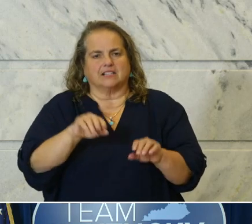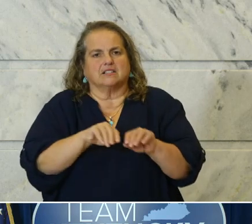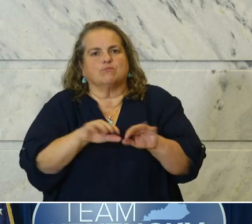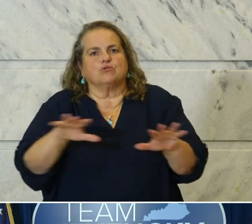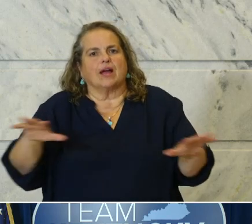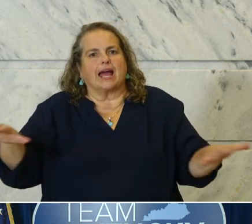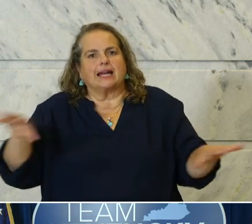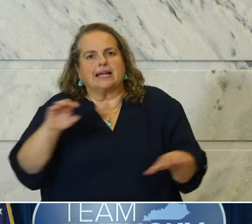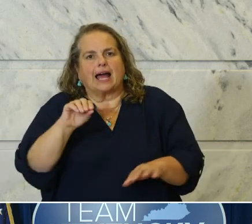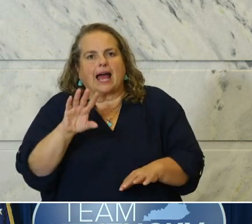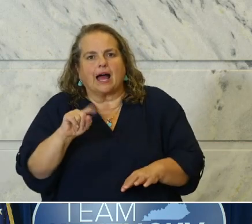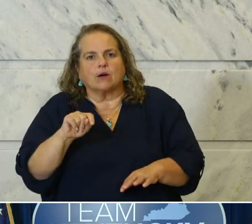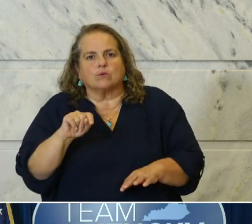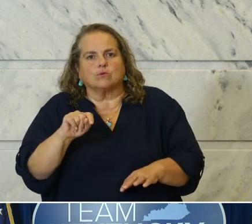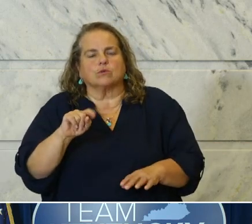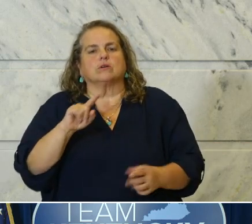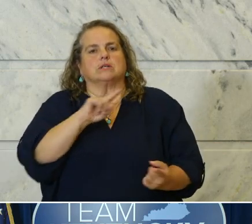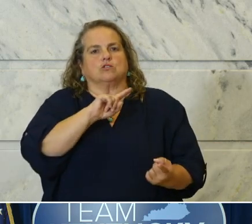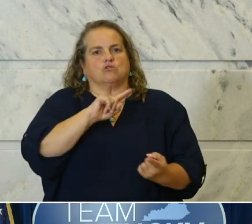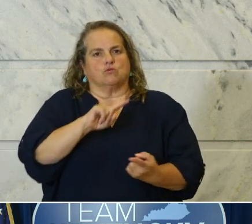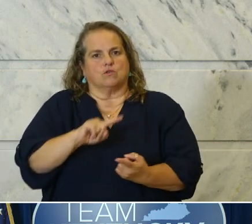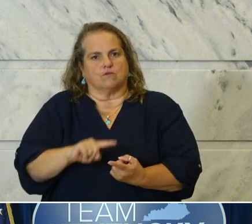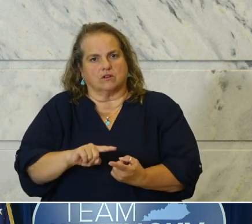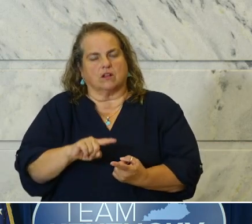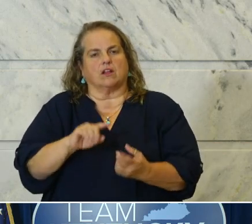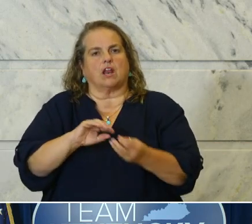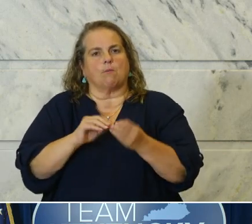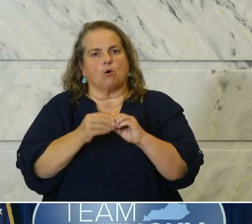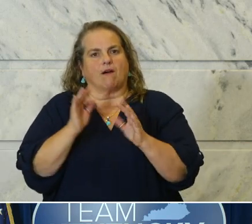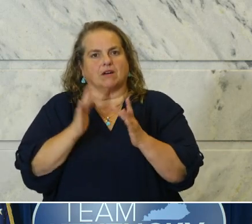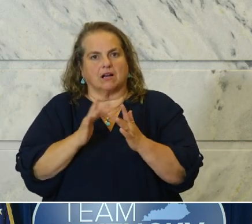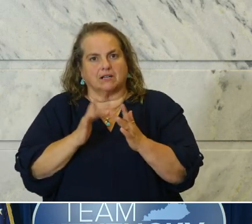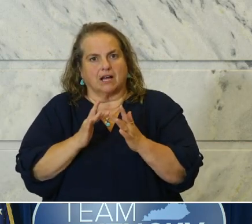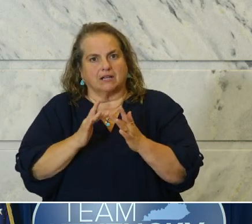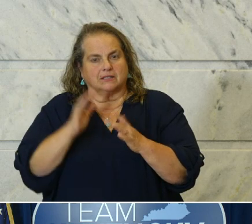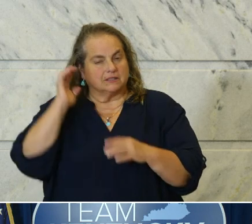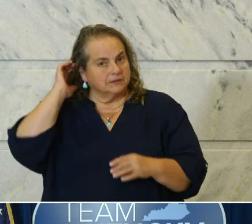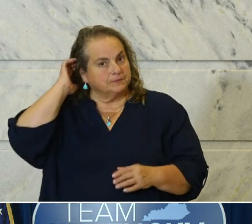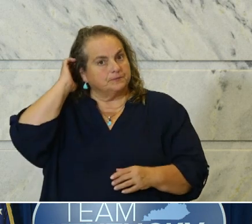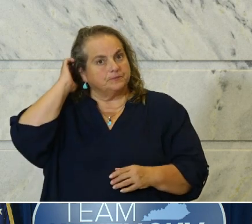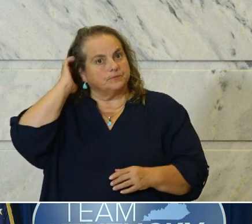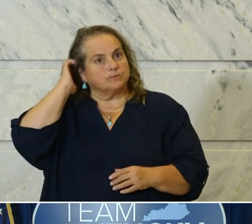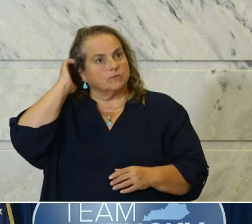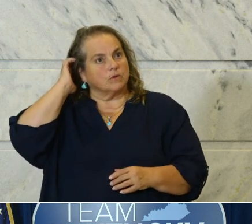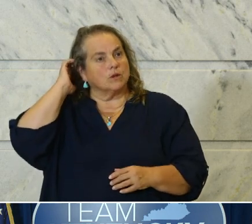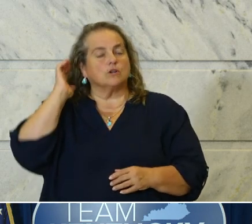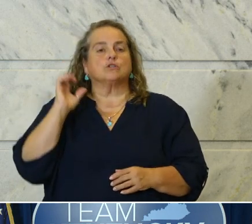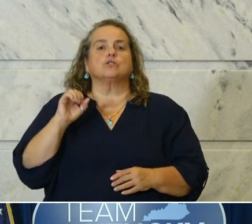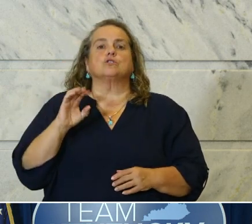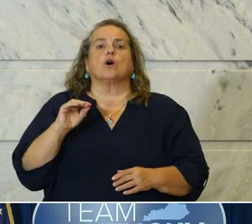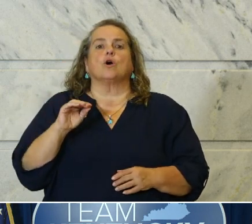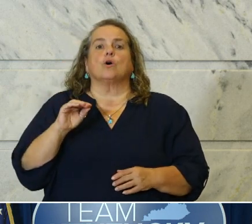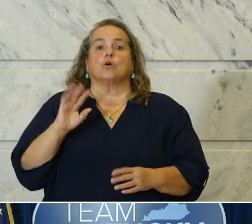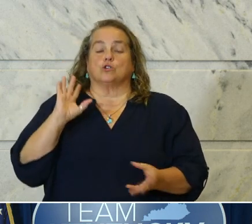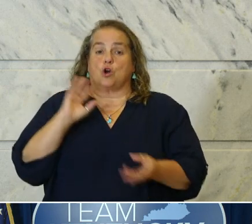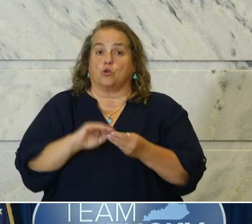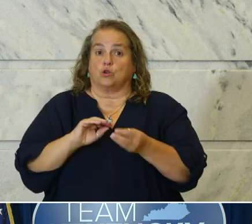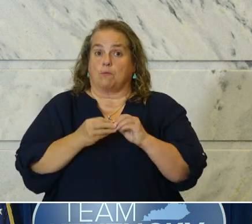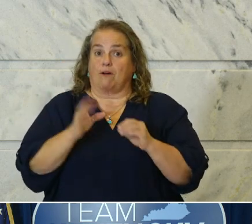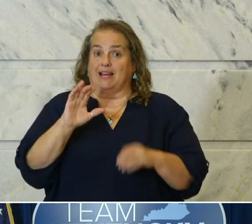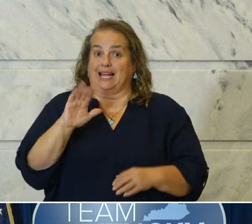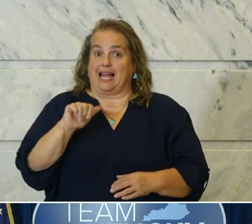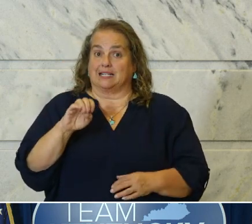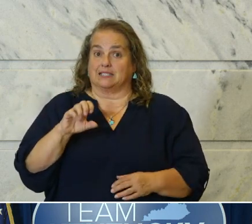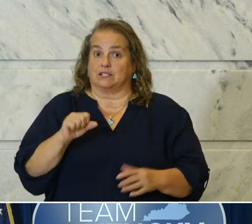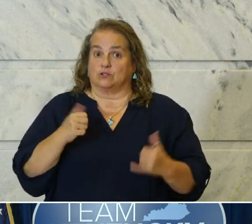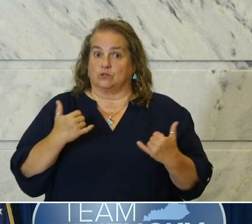ways on the amount of contacts that we have. So total number of cases,